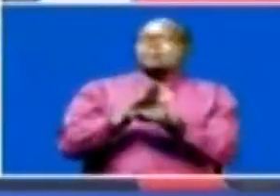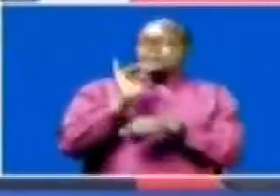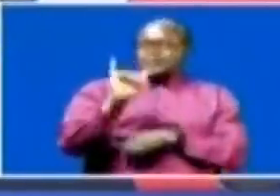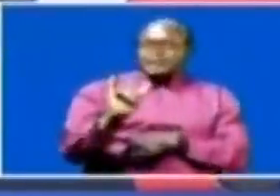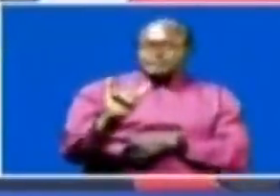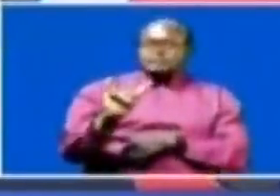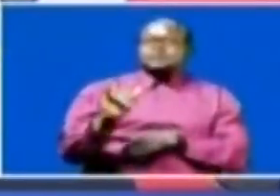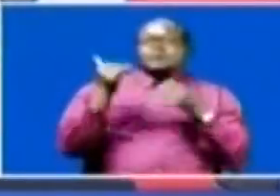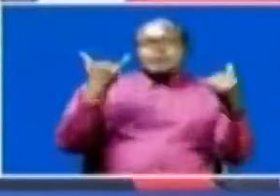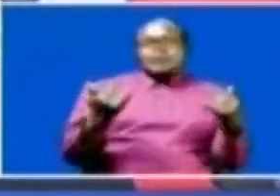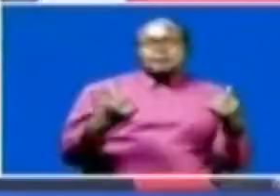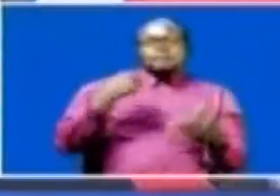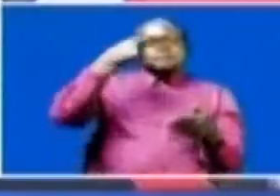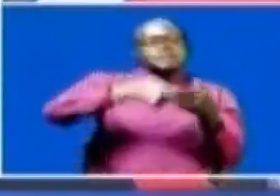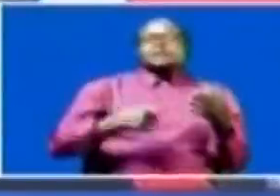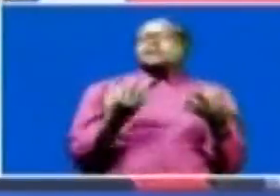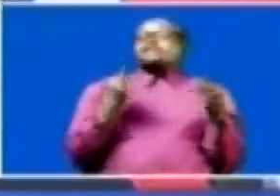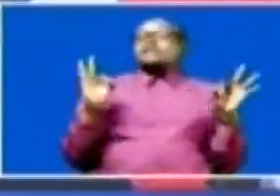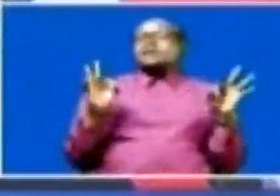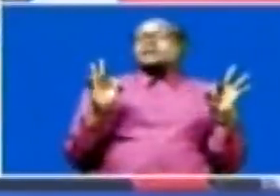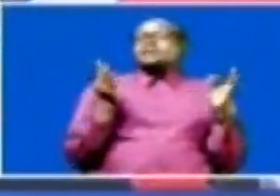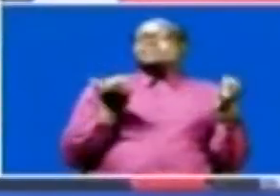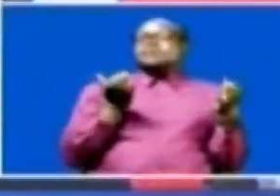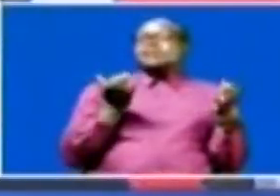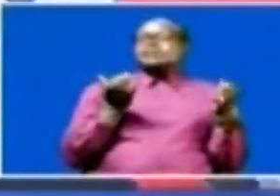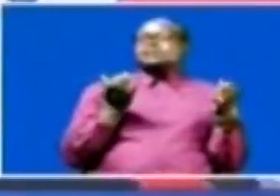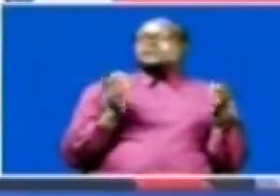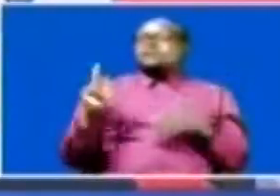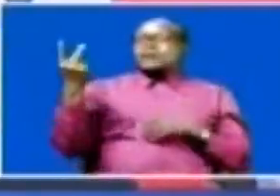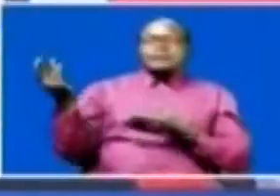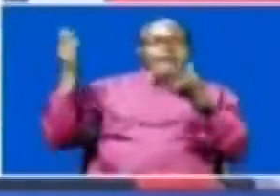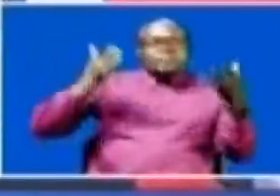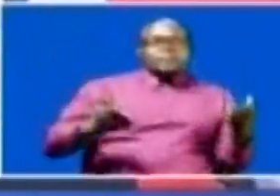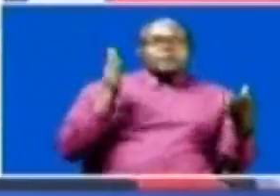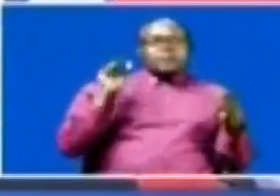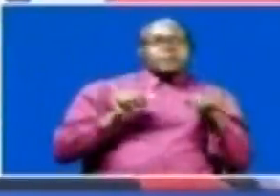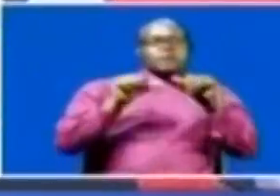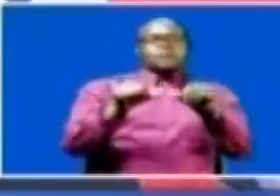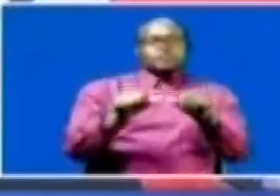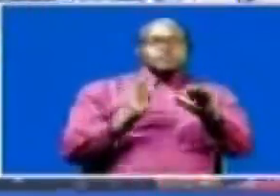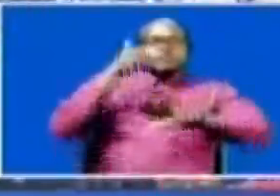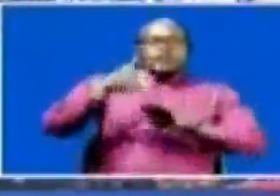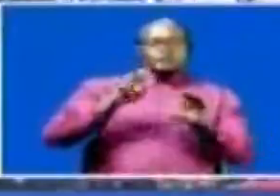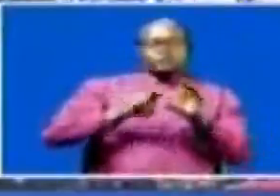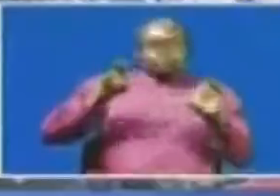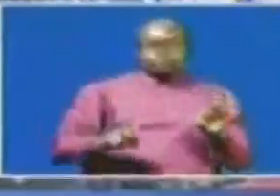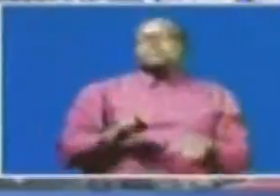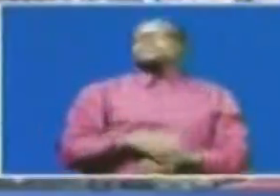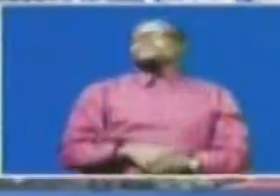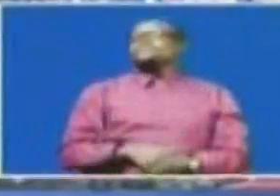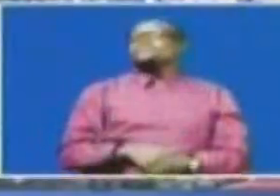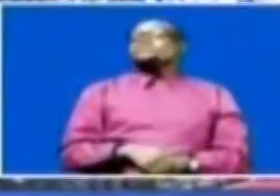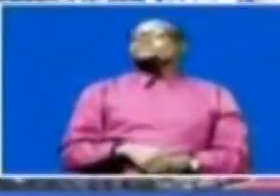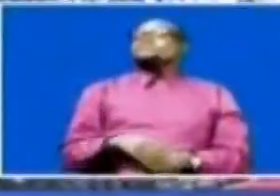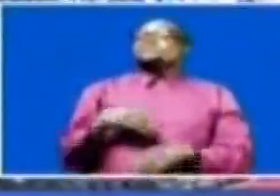the current duty-free quota for Kenyan exports will continue after Brexit. With regard to the